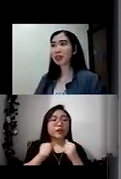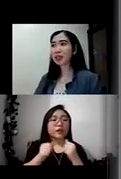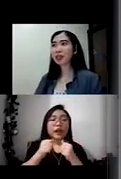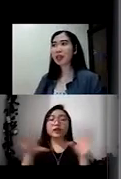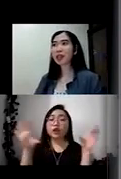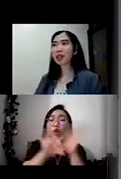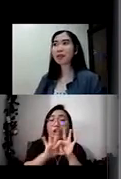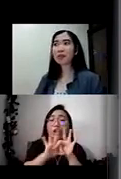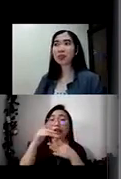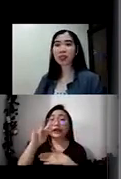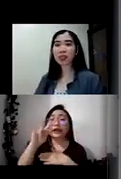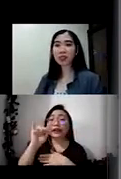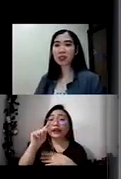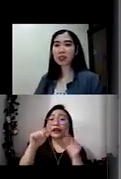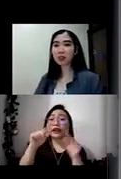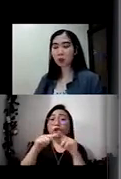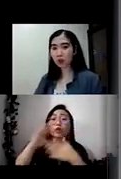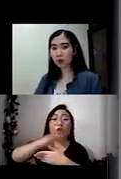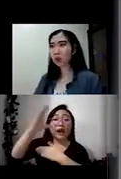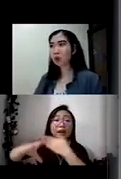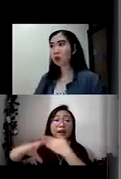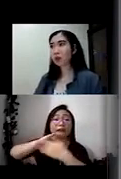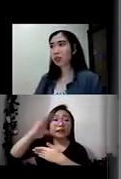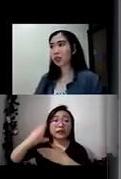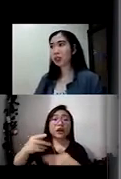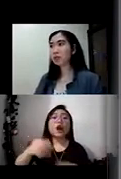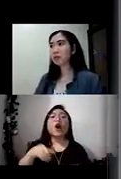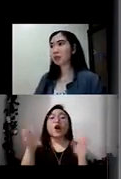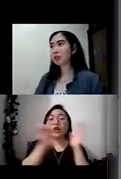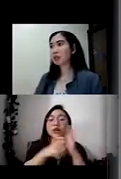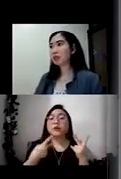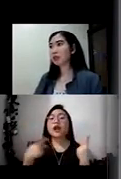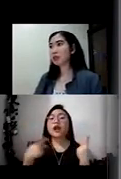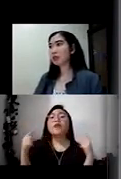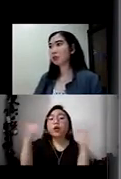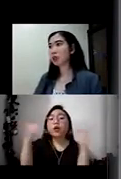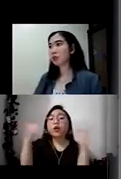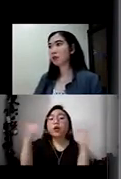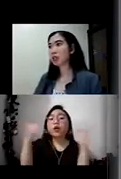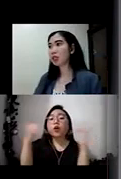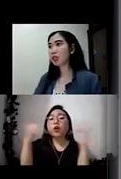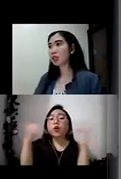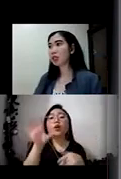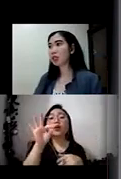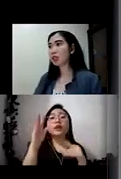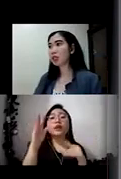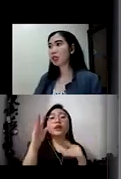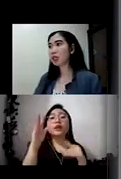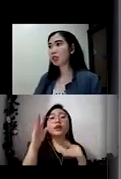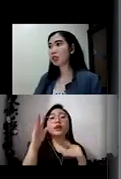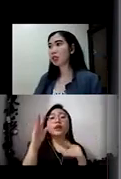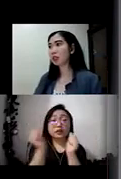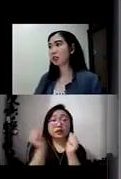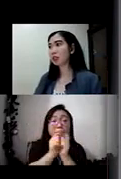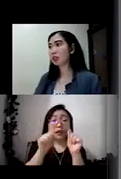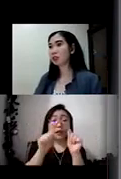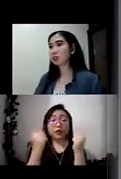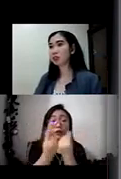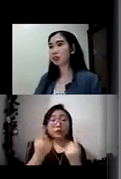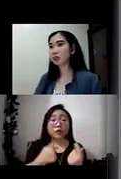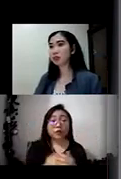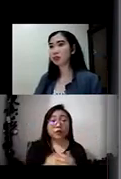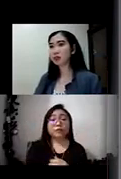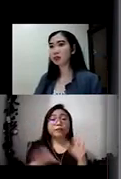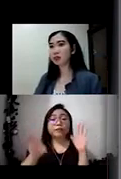here a 9 a.m. meeting tomorrow with my team. So if I click this, ayan,